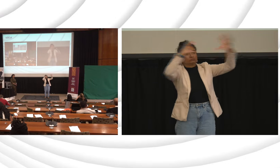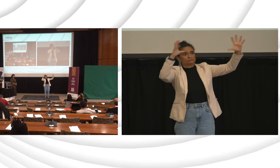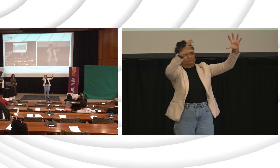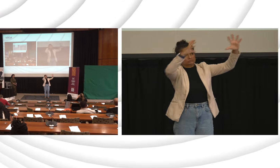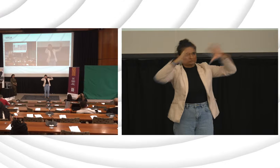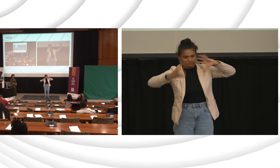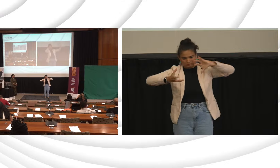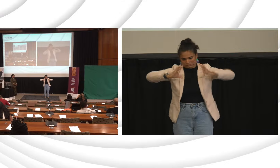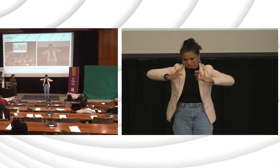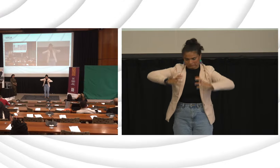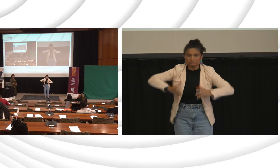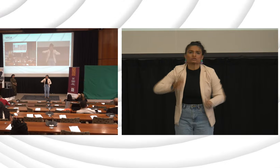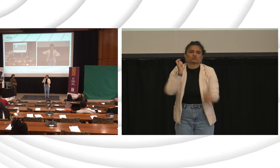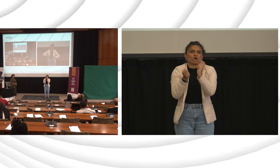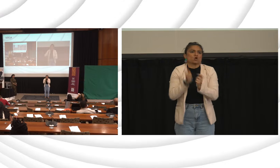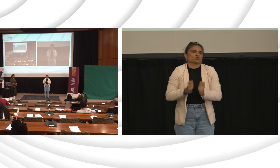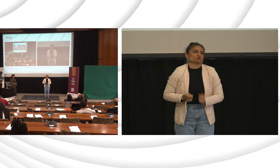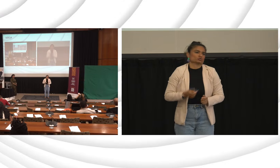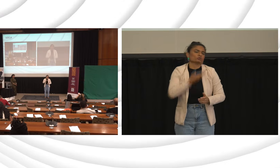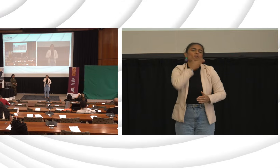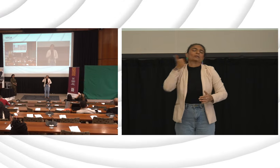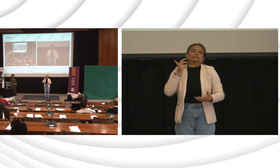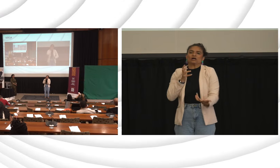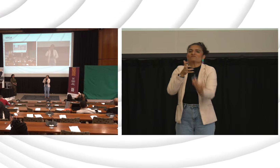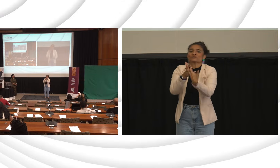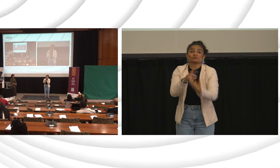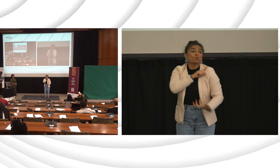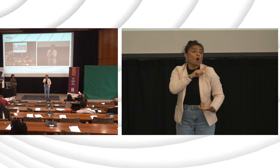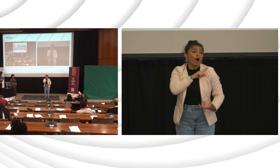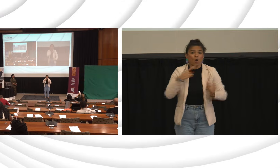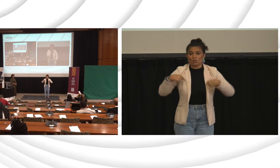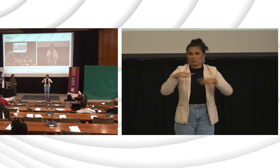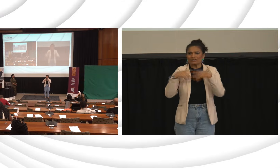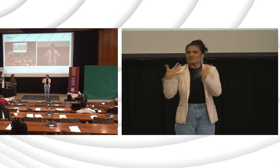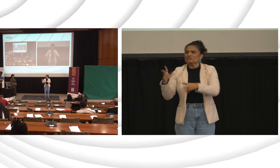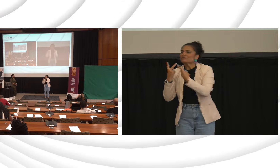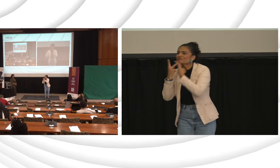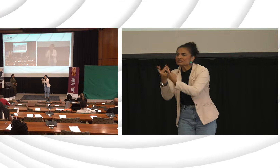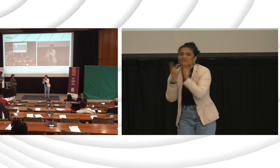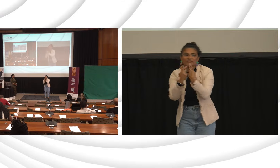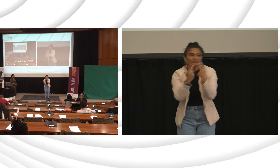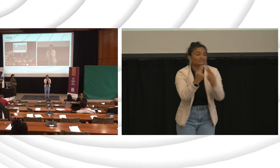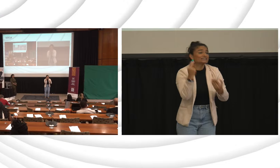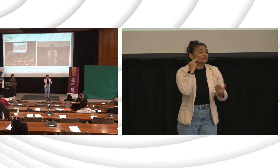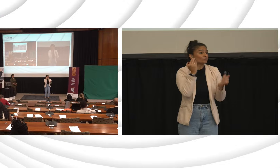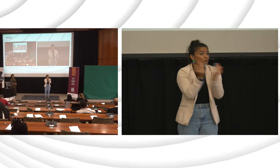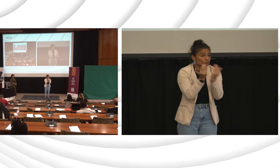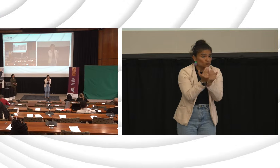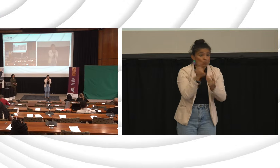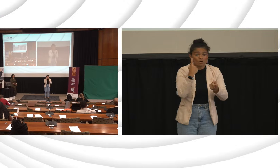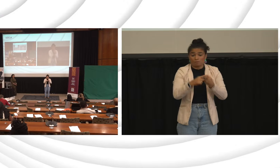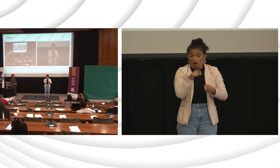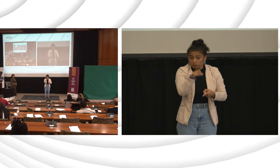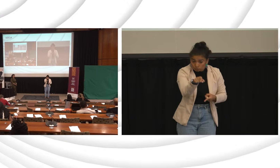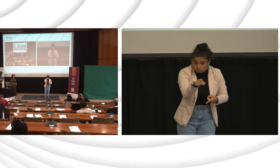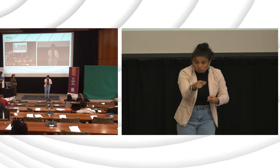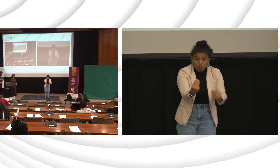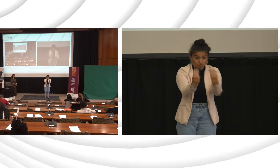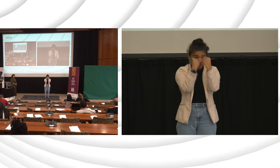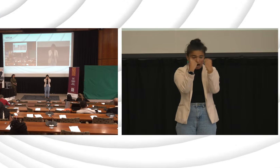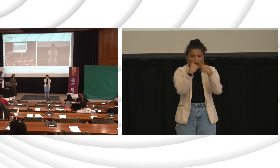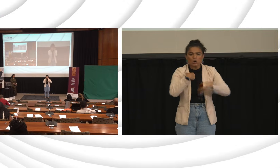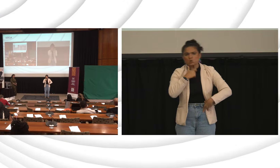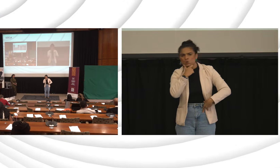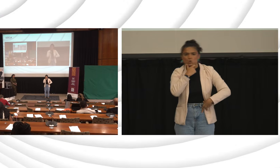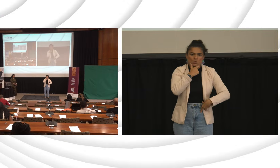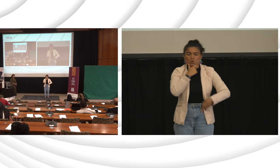assessments with learners. The aim is to change or configure the platform so that it suits the